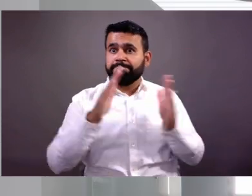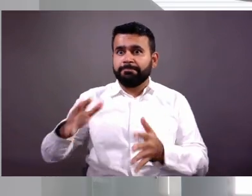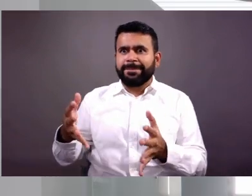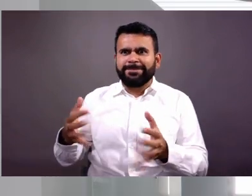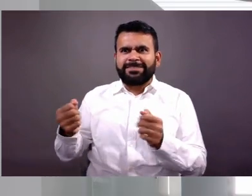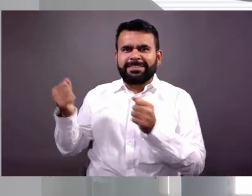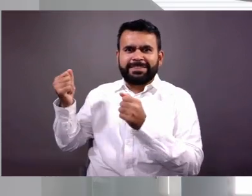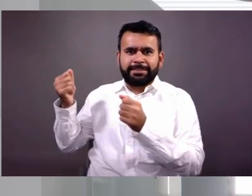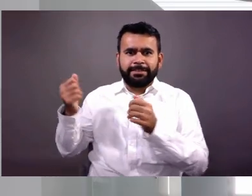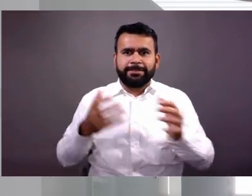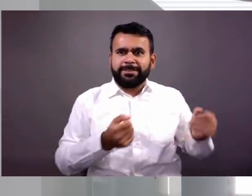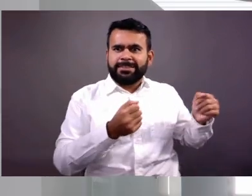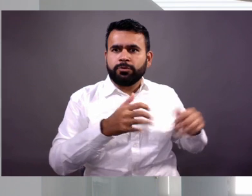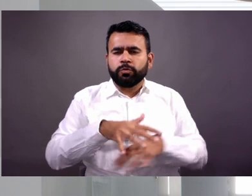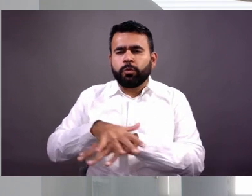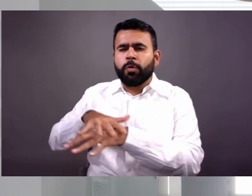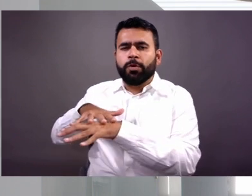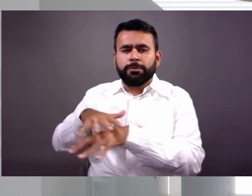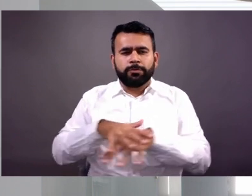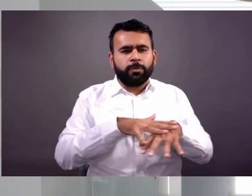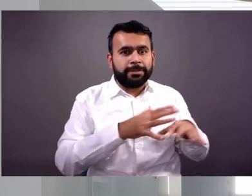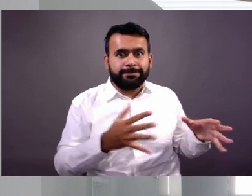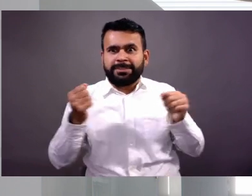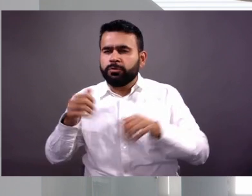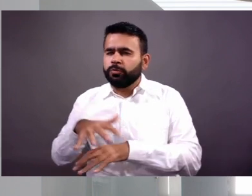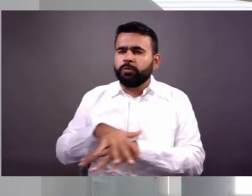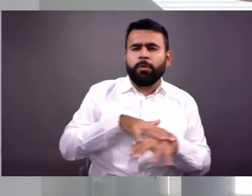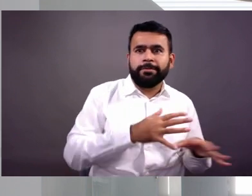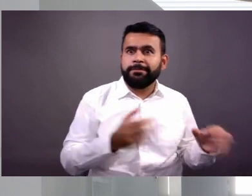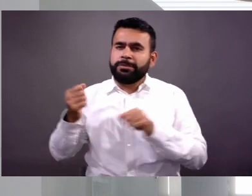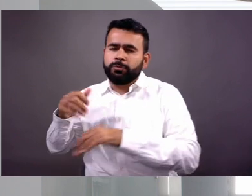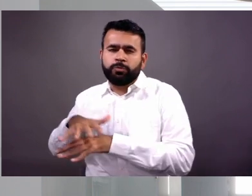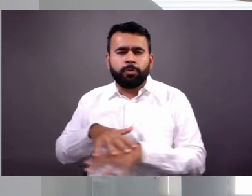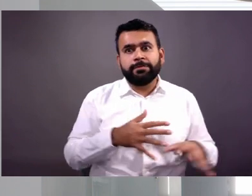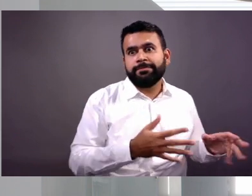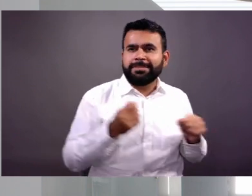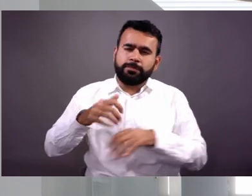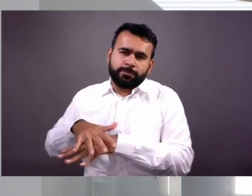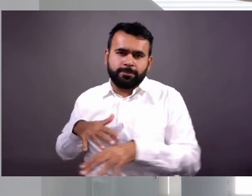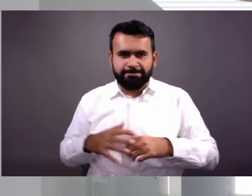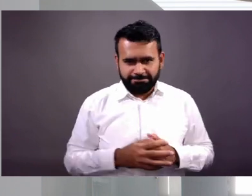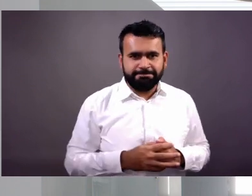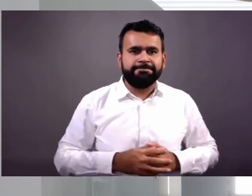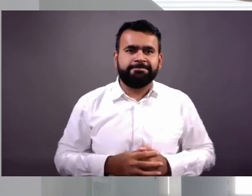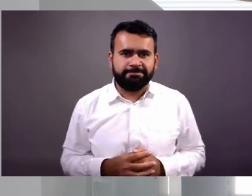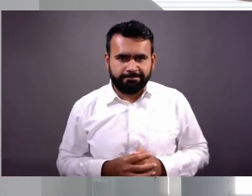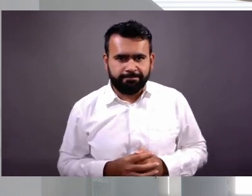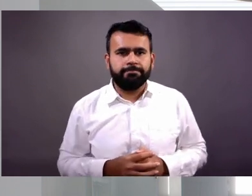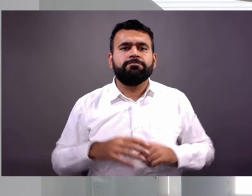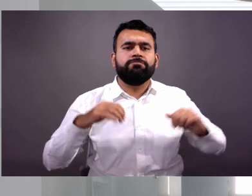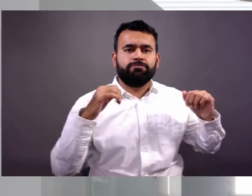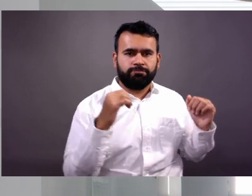fast, fast, slow, slow, slow, fast, fast, slow.